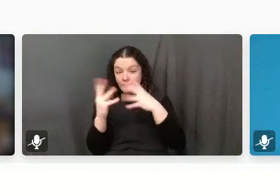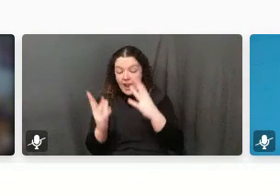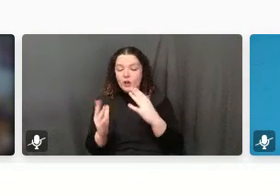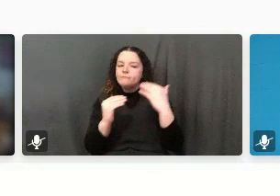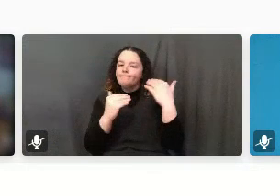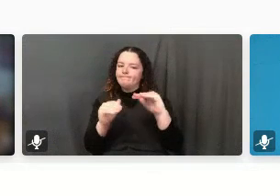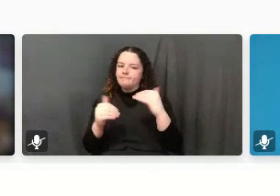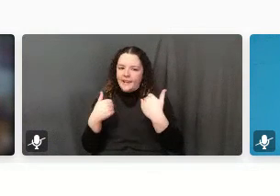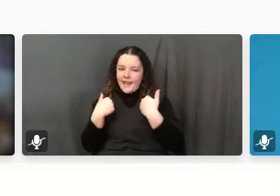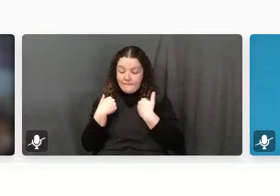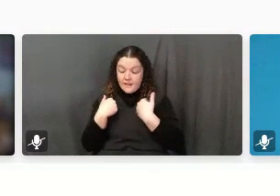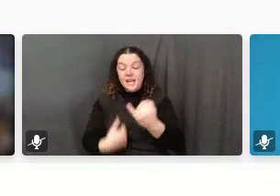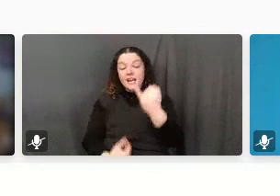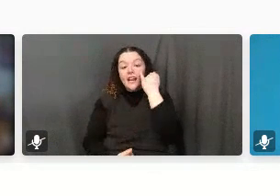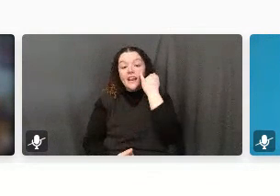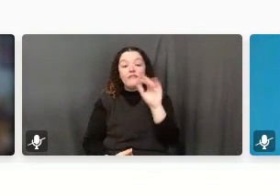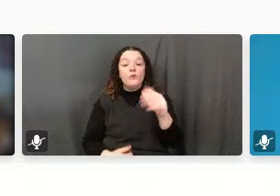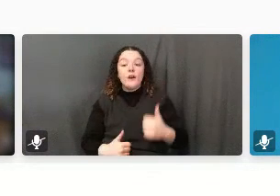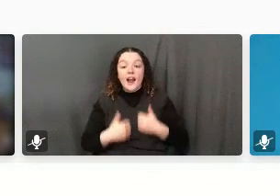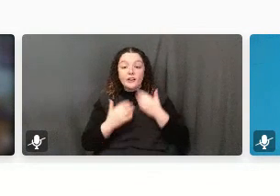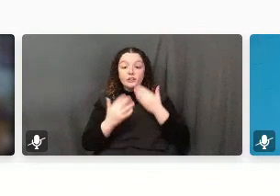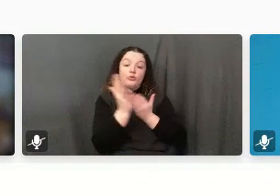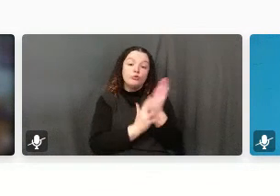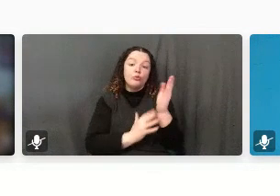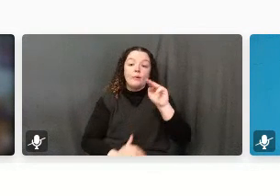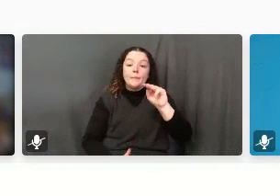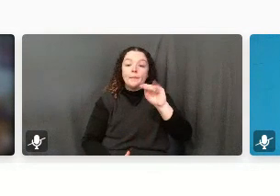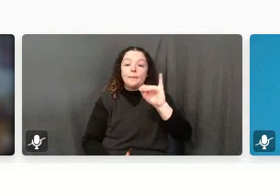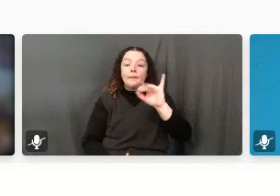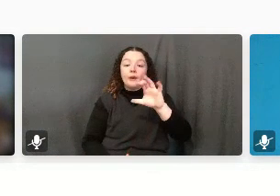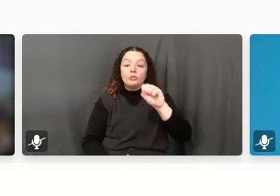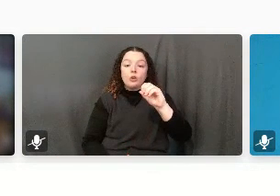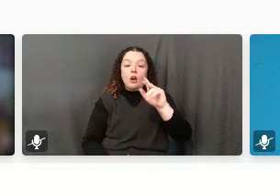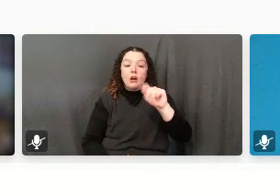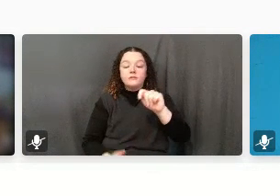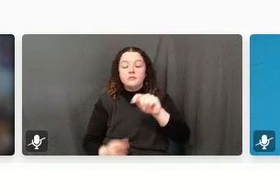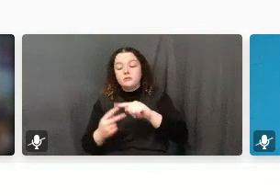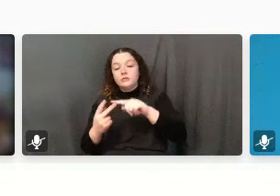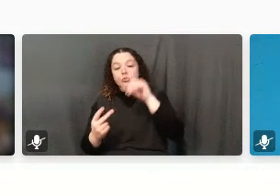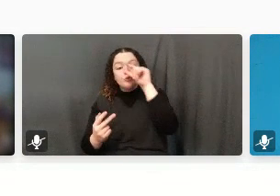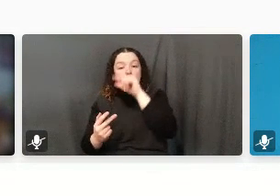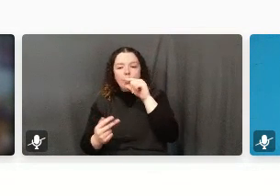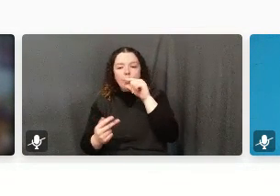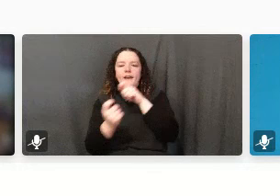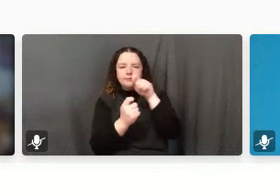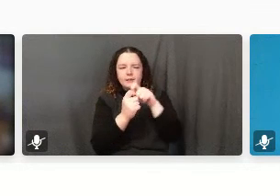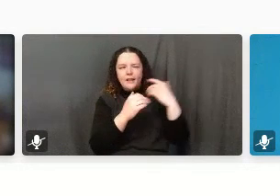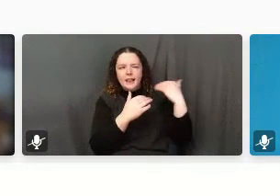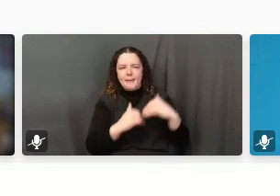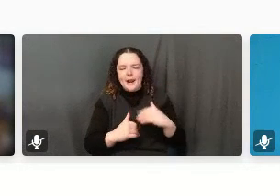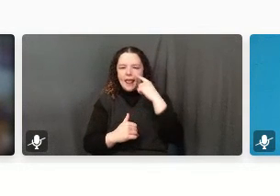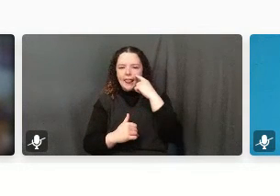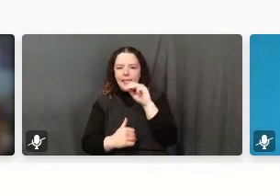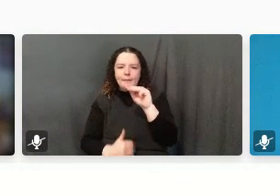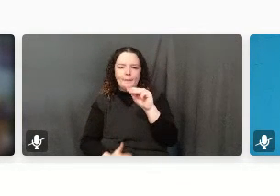address is through Microsoft or through Google, there are certain sending limits per day. I think Microsoft is 1,000. They might have increased.